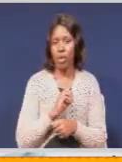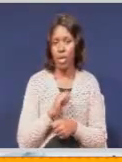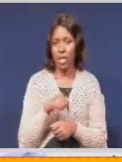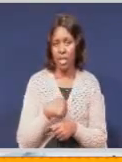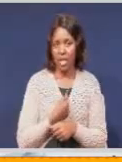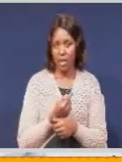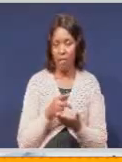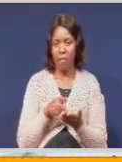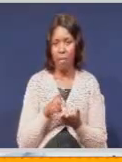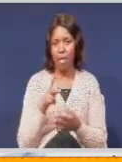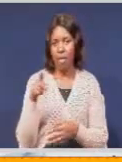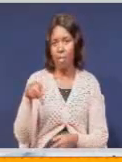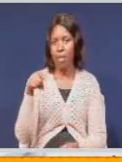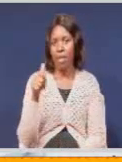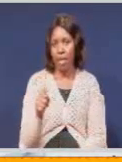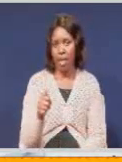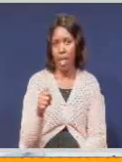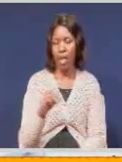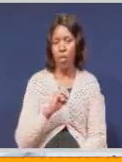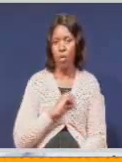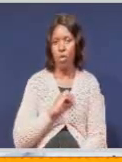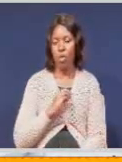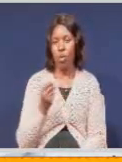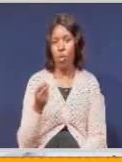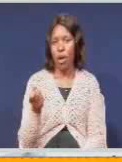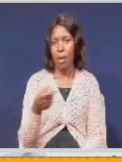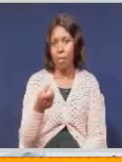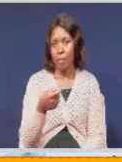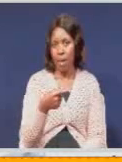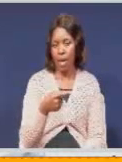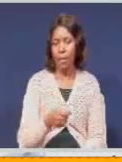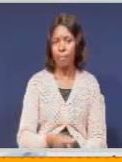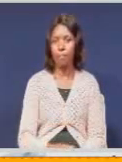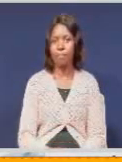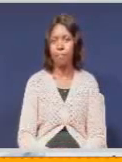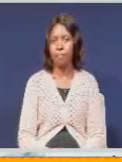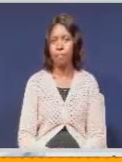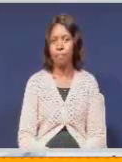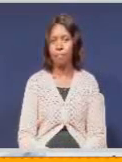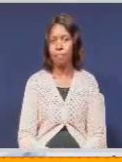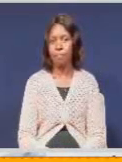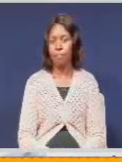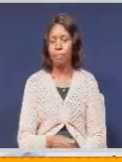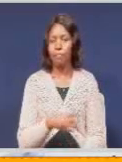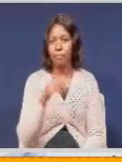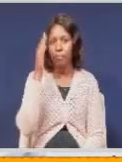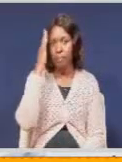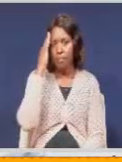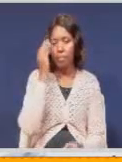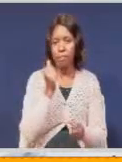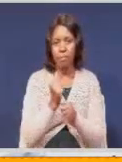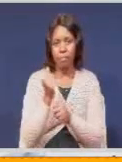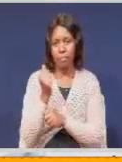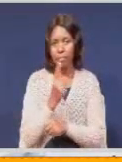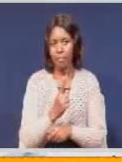paying the PA with my own salary, giving him stipends and, you know, supporting each other.